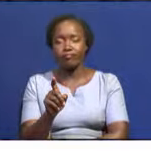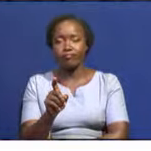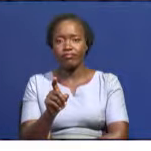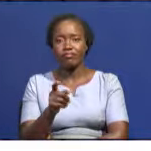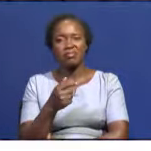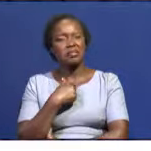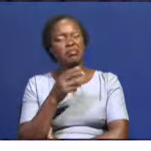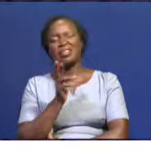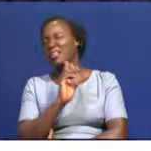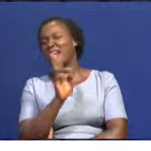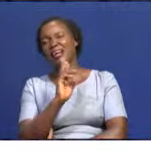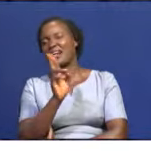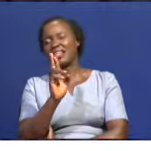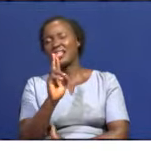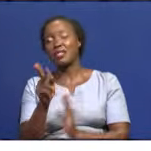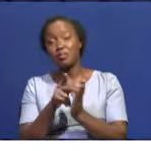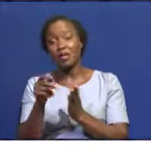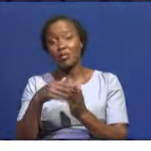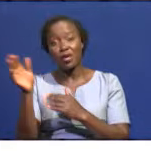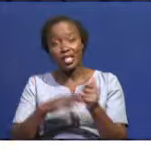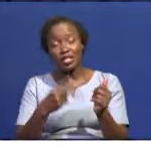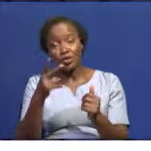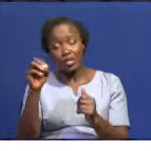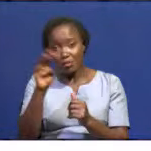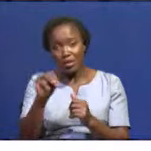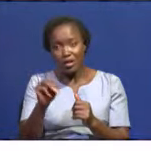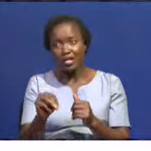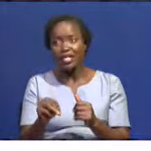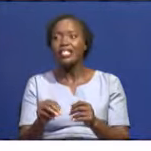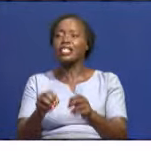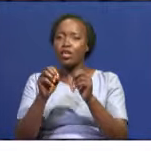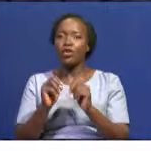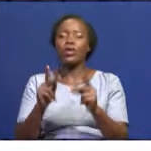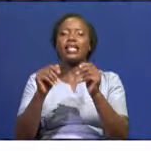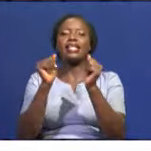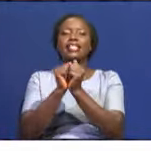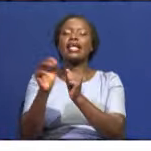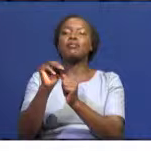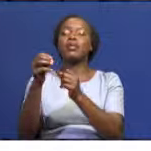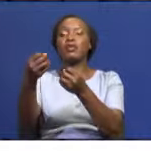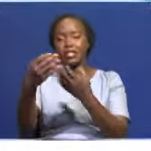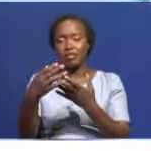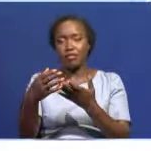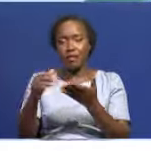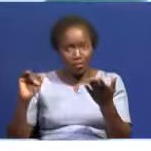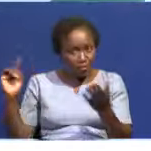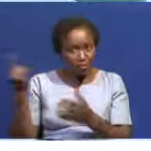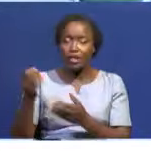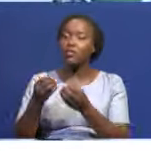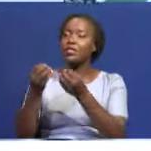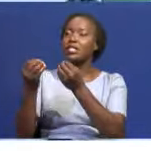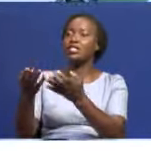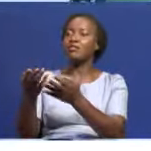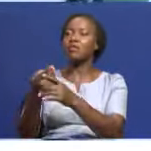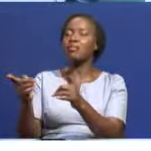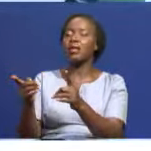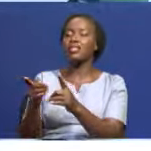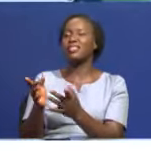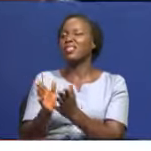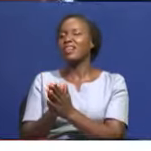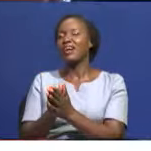I said, I'm not ready to pay more than 20 million. They said, bring 10 million, we will give you the plane. Hata hivyo, semi